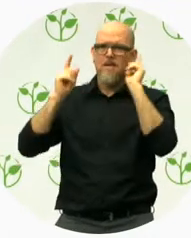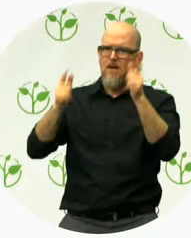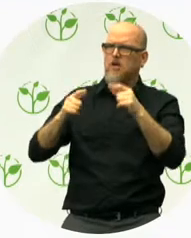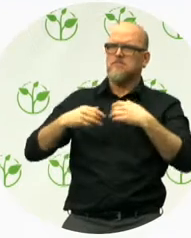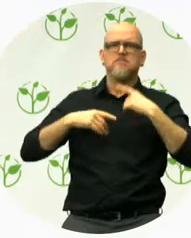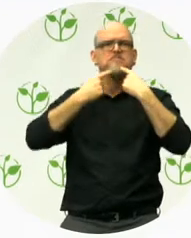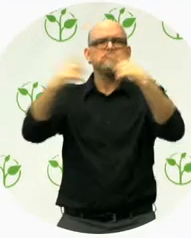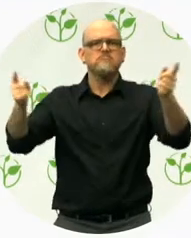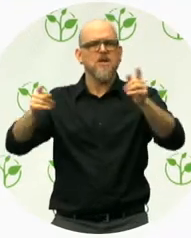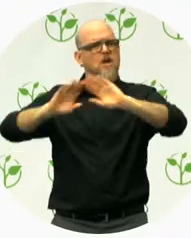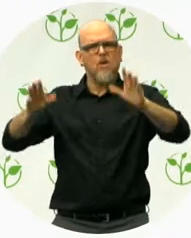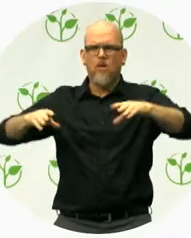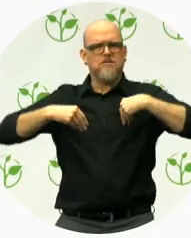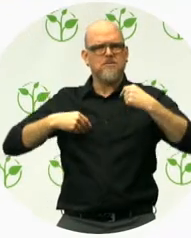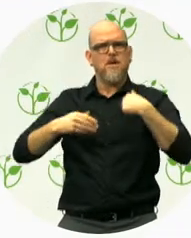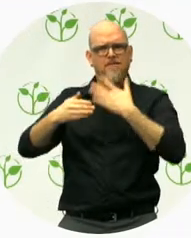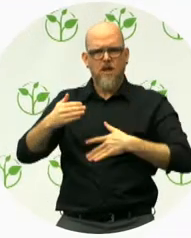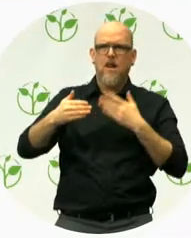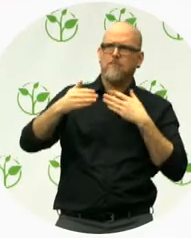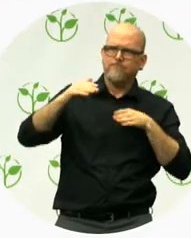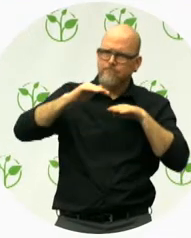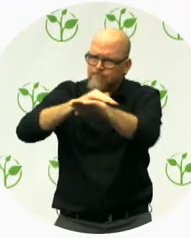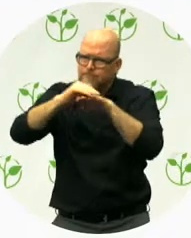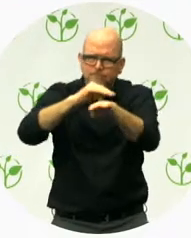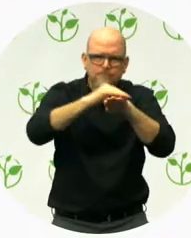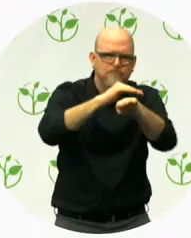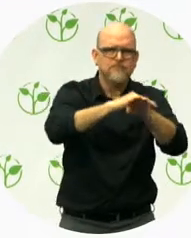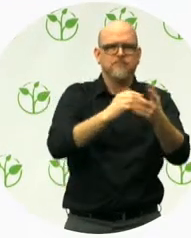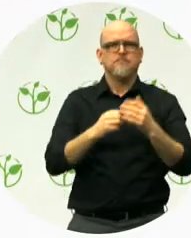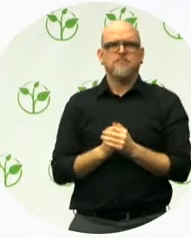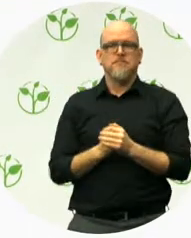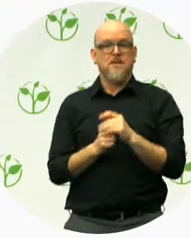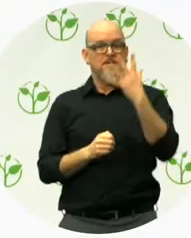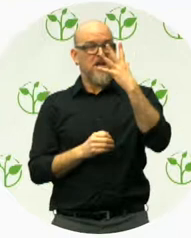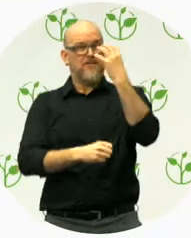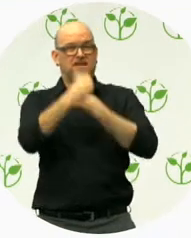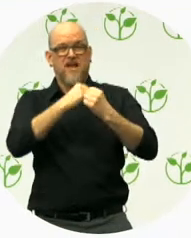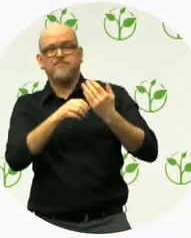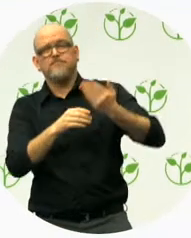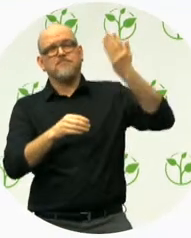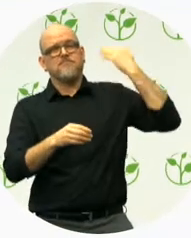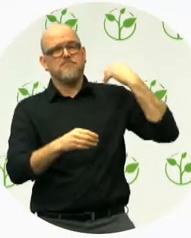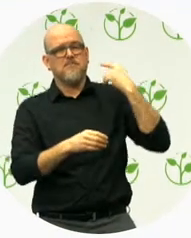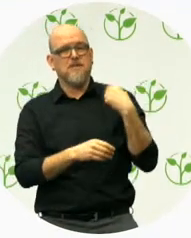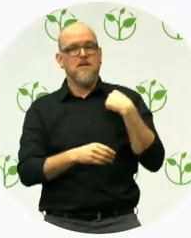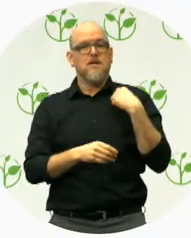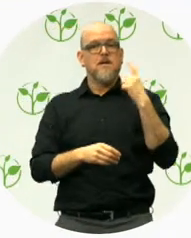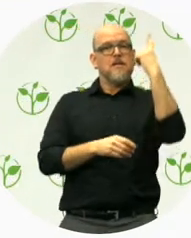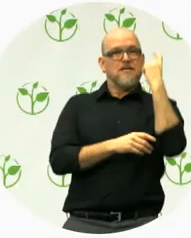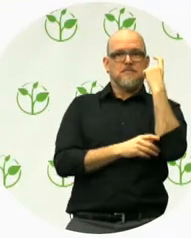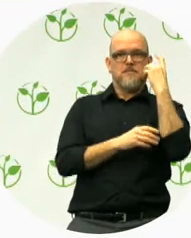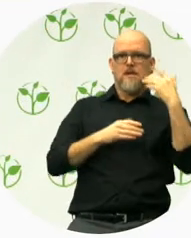out. 5 years ago, when we came to the UN, we were saying, wouldn't it be incredible in 10 years if we couldn't